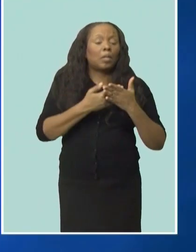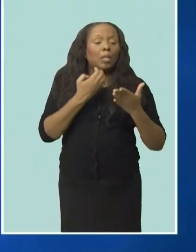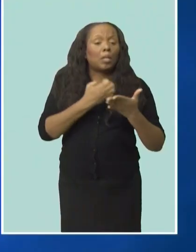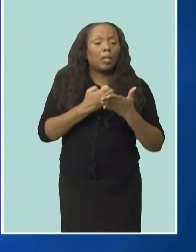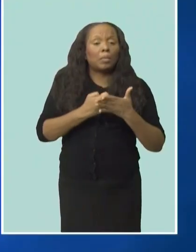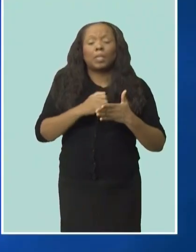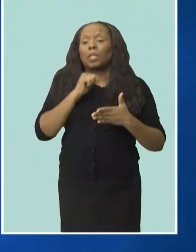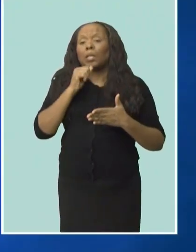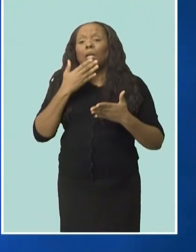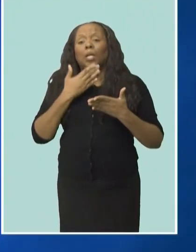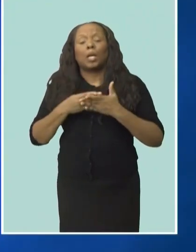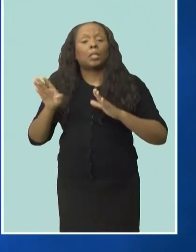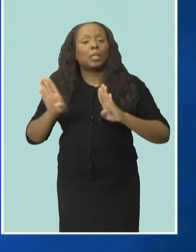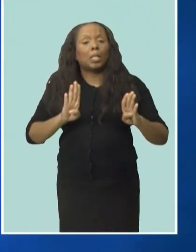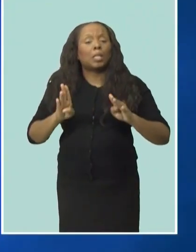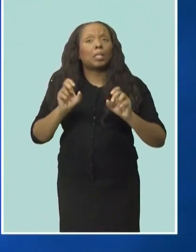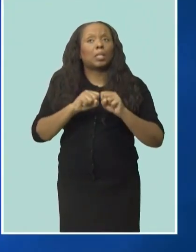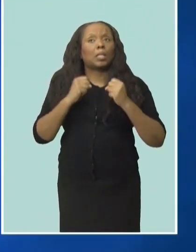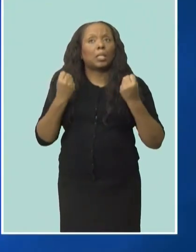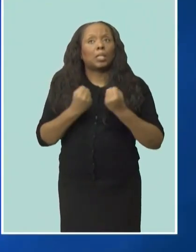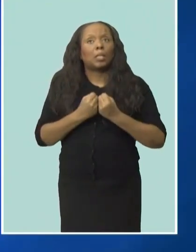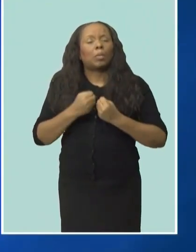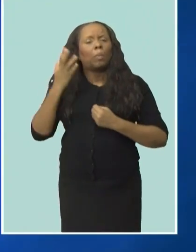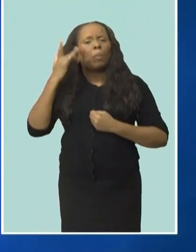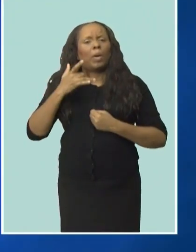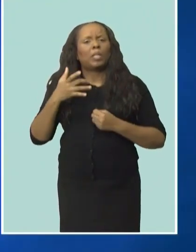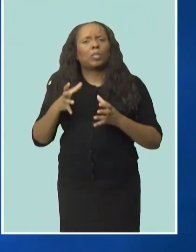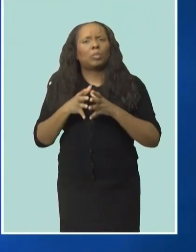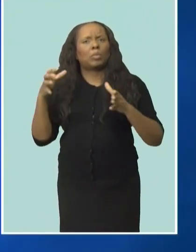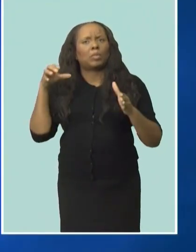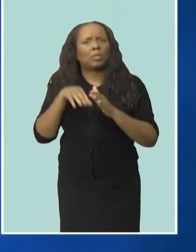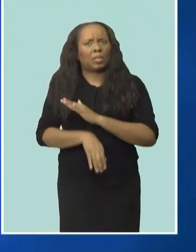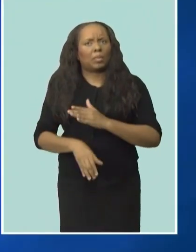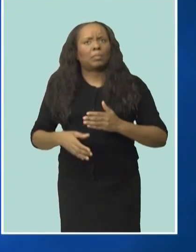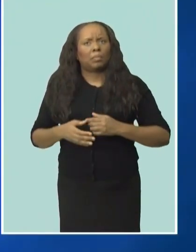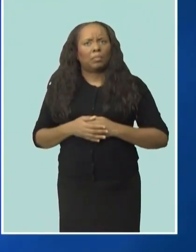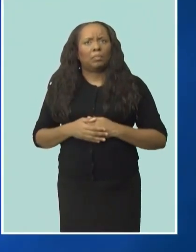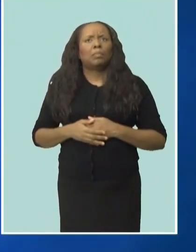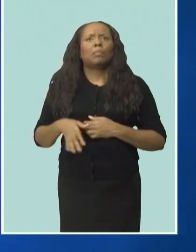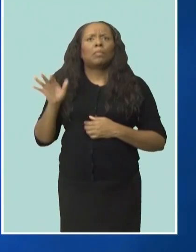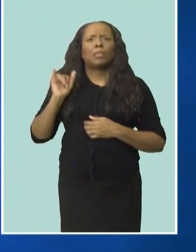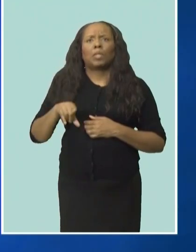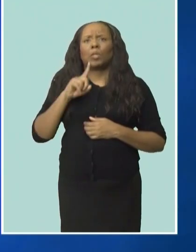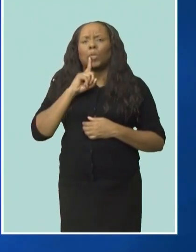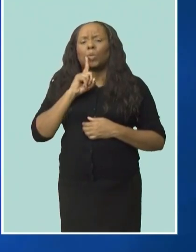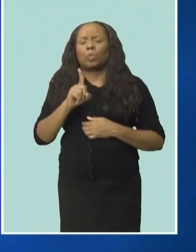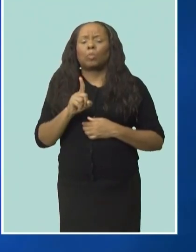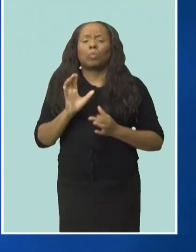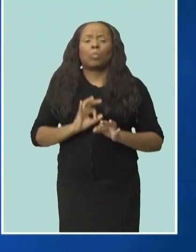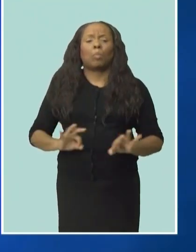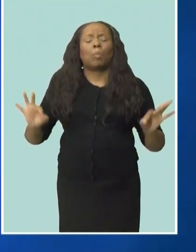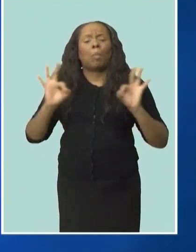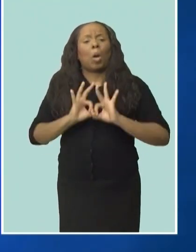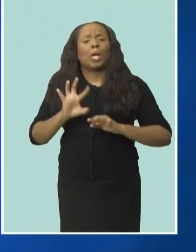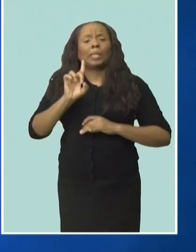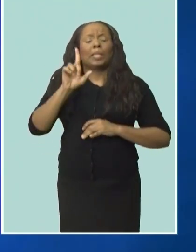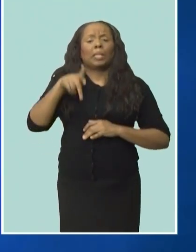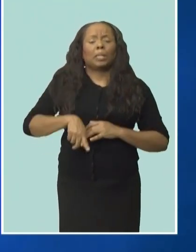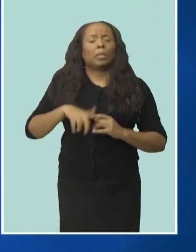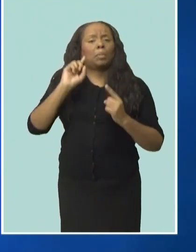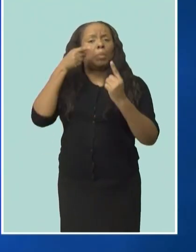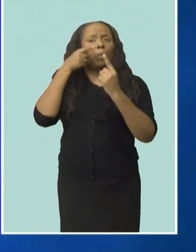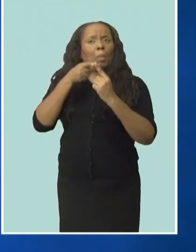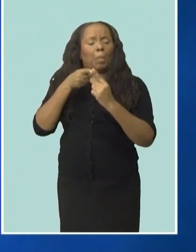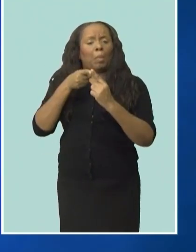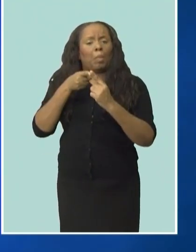society while we have this level of crime. And that will be one of the Democratic Labour Party's major manifesto